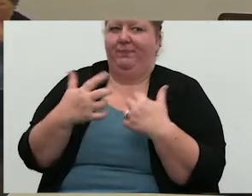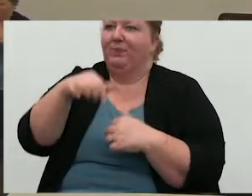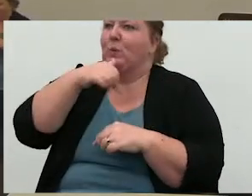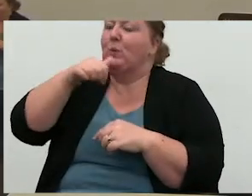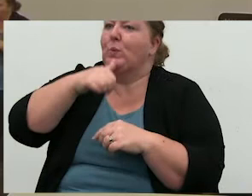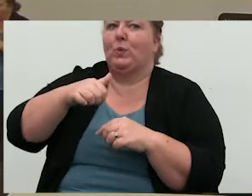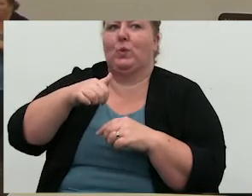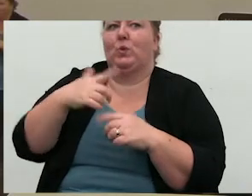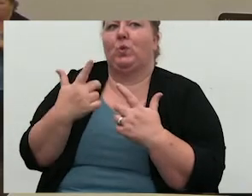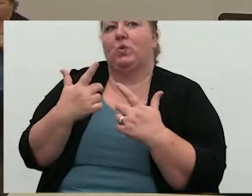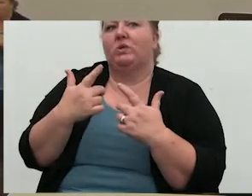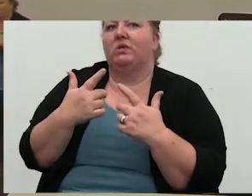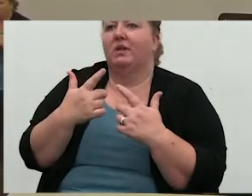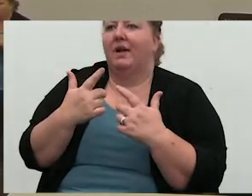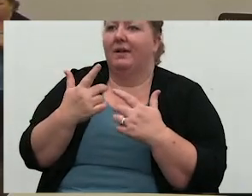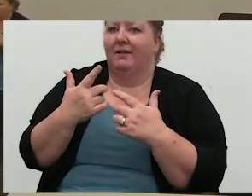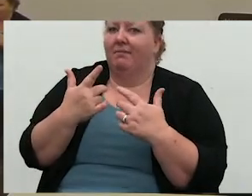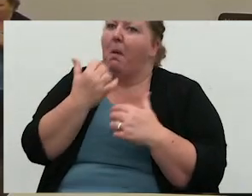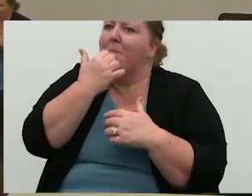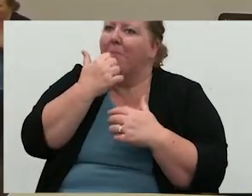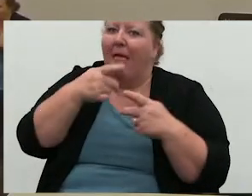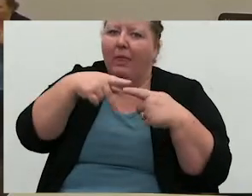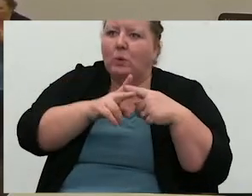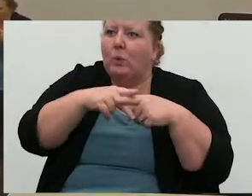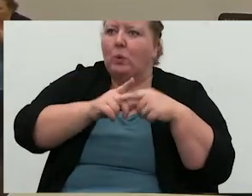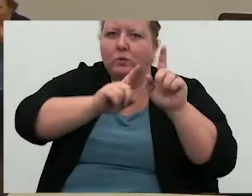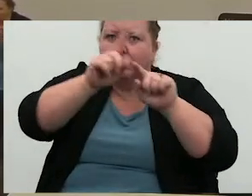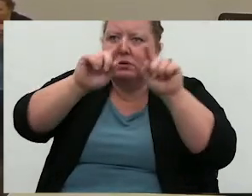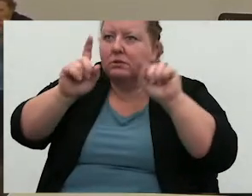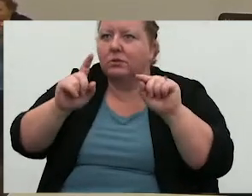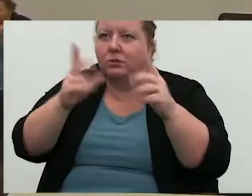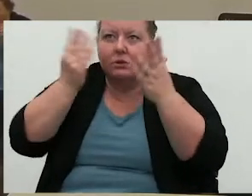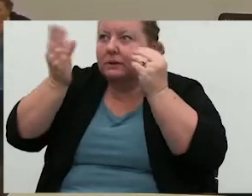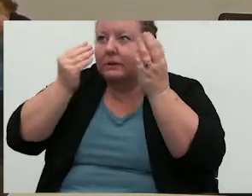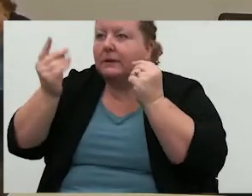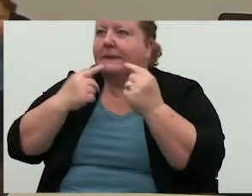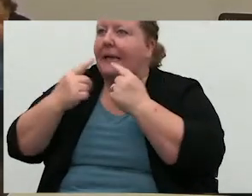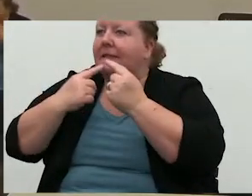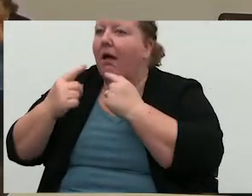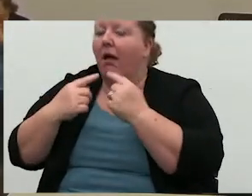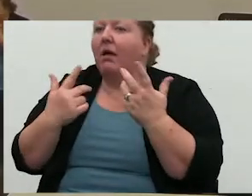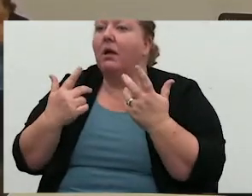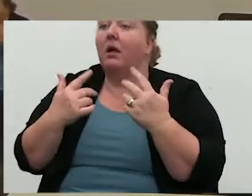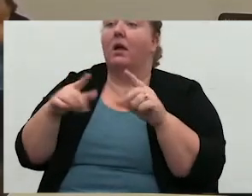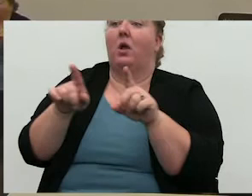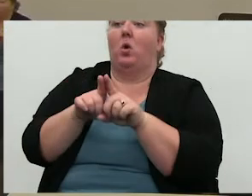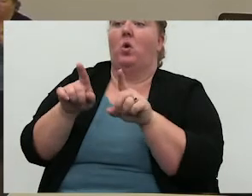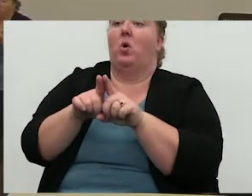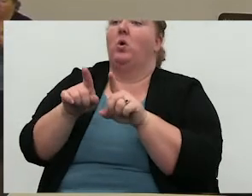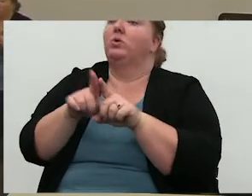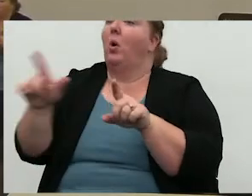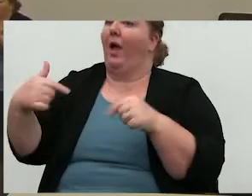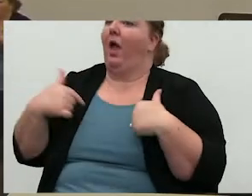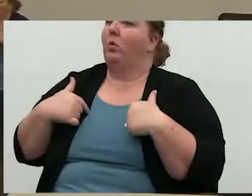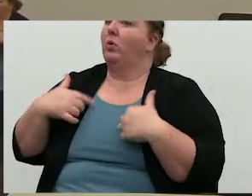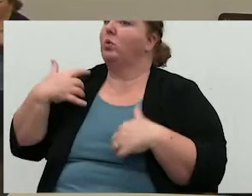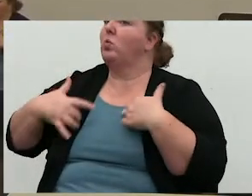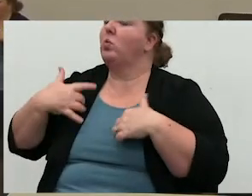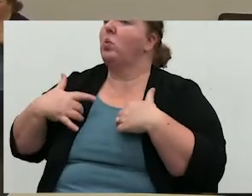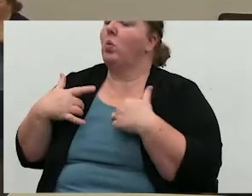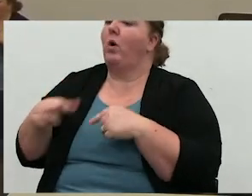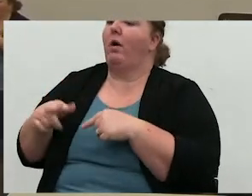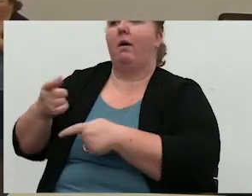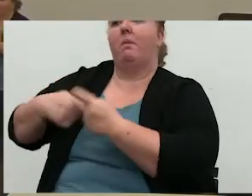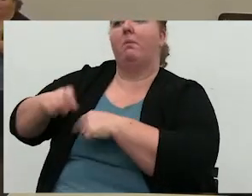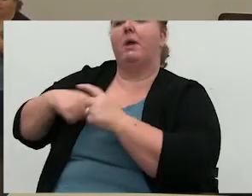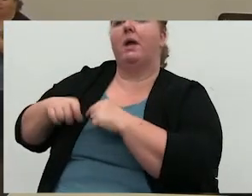use quite clever mathematical tools to learn things from lots of data. And the other side of me was very interested in the way it's